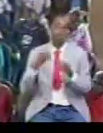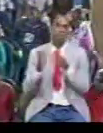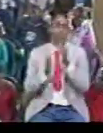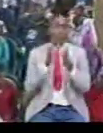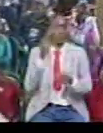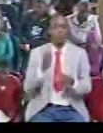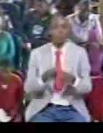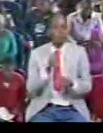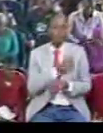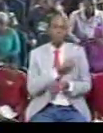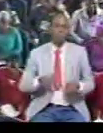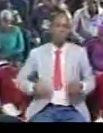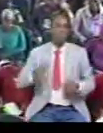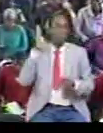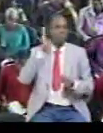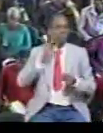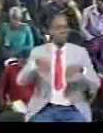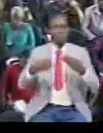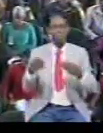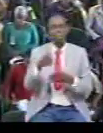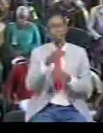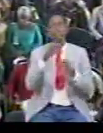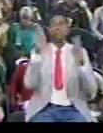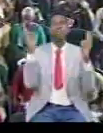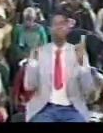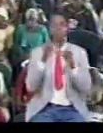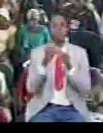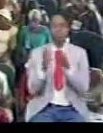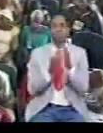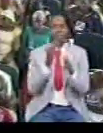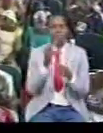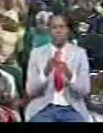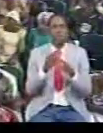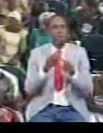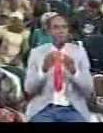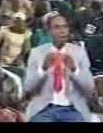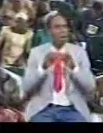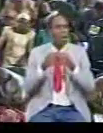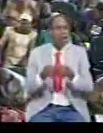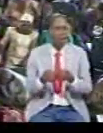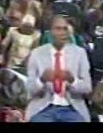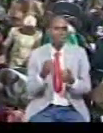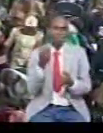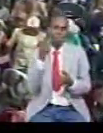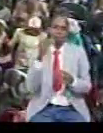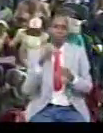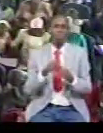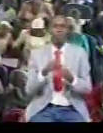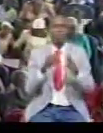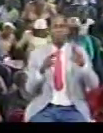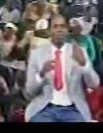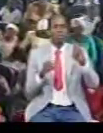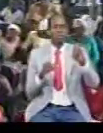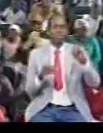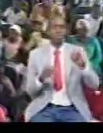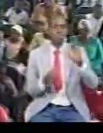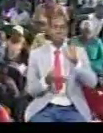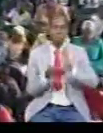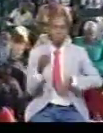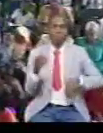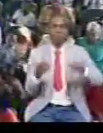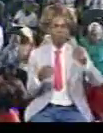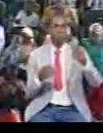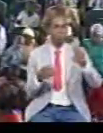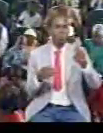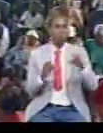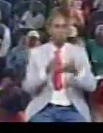Lord will give you the victory. But how? Look at verse 21 of Romans chapter 12. Romans